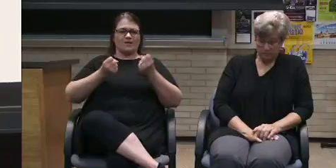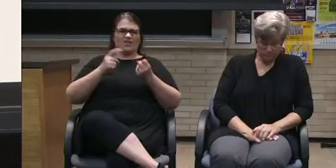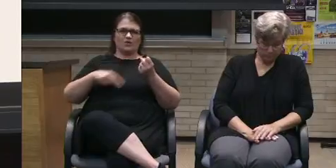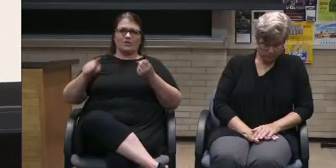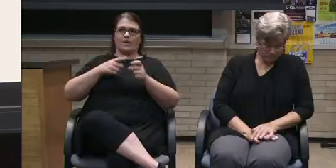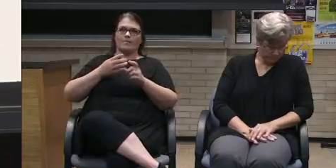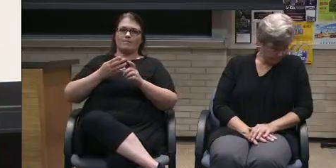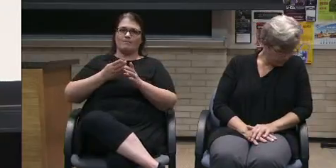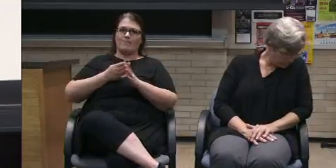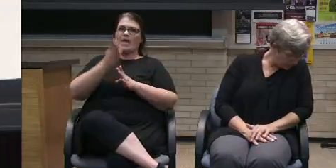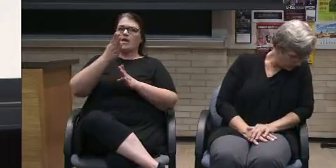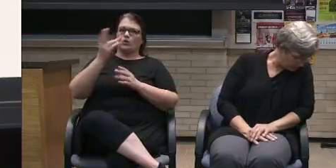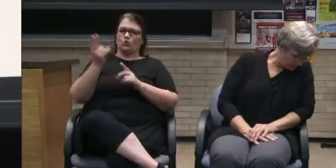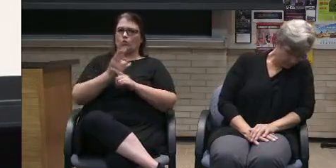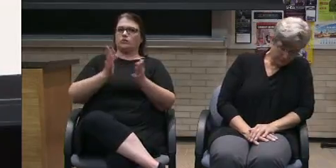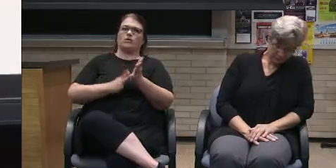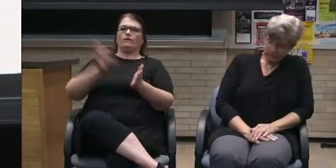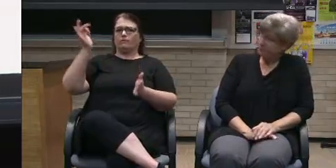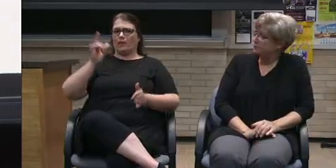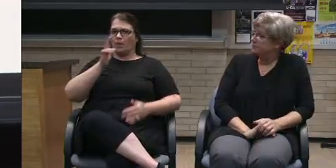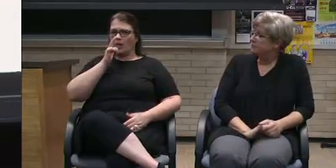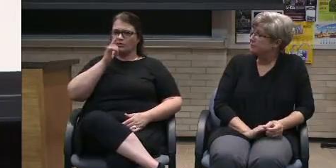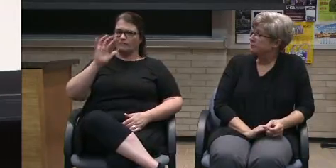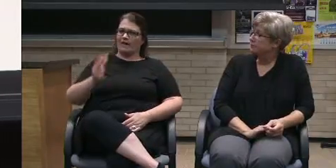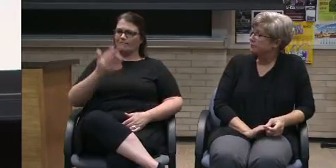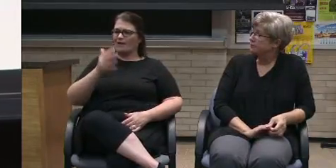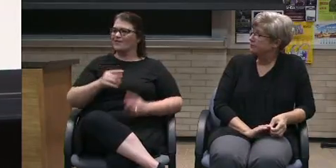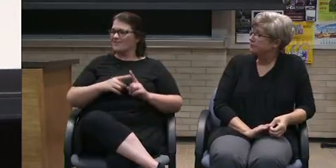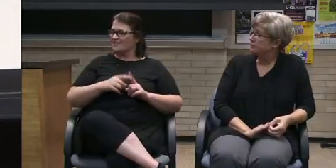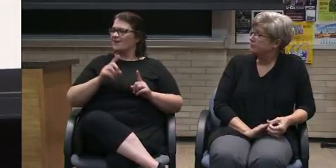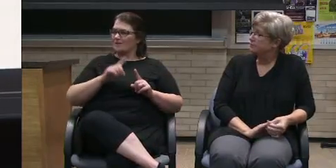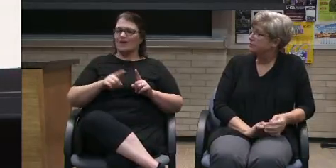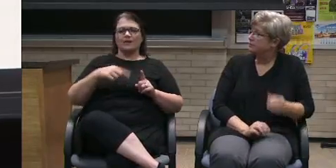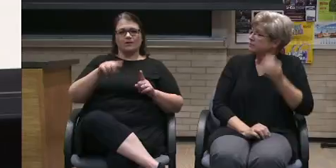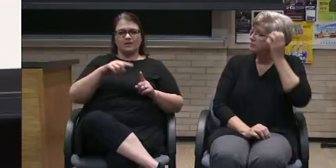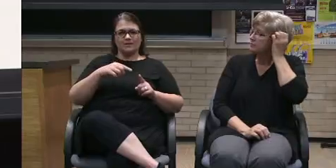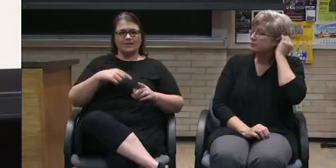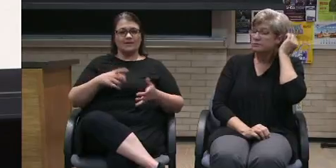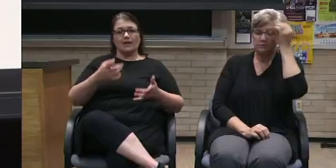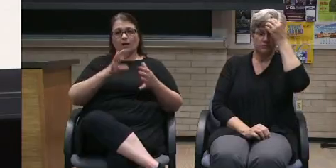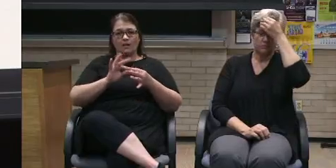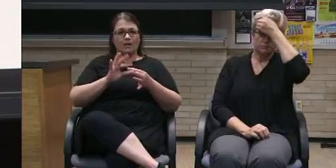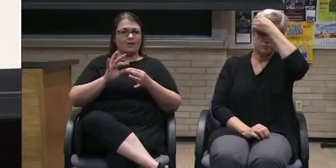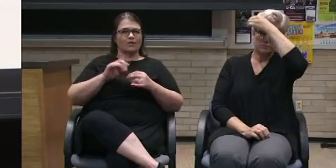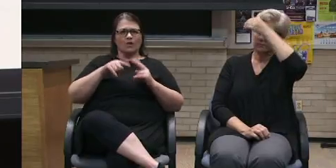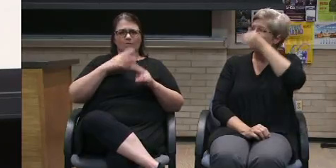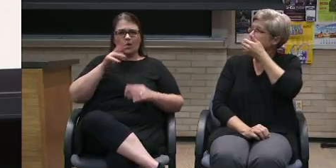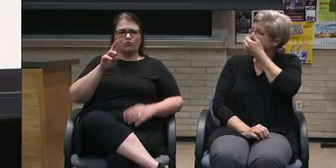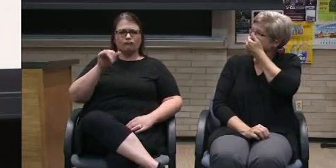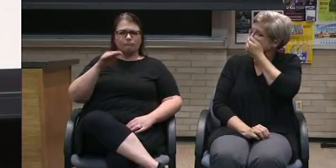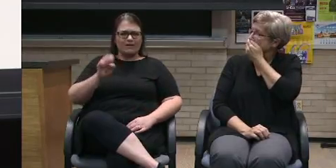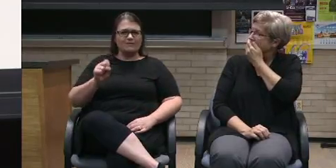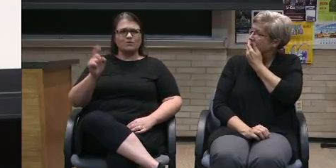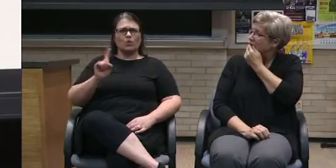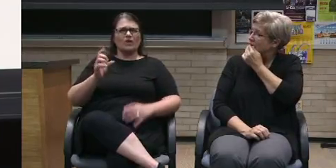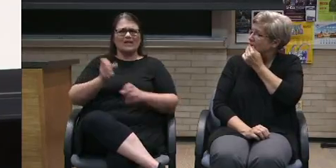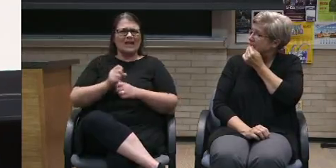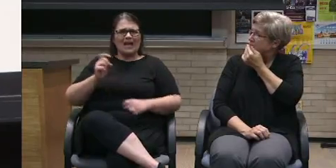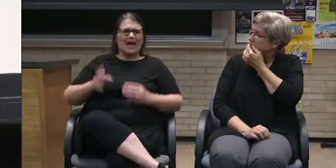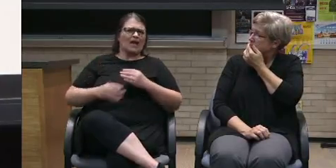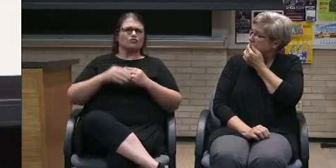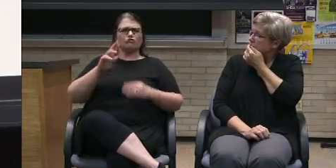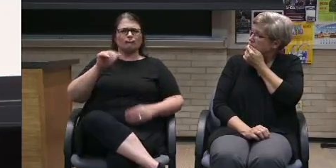about, well, I got these extra rims, and the student was saying, well, you know, I got these, where'd you get the extra rims? I said, what do you need extra rims for?